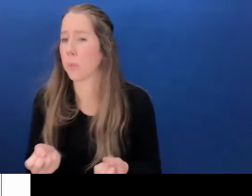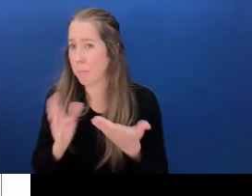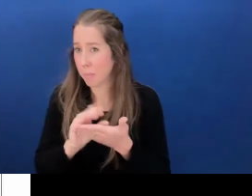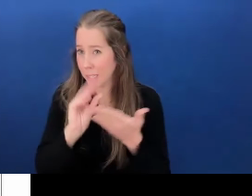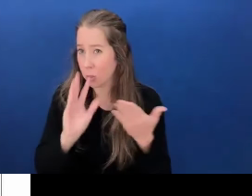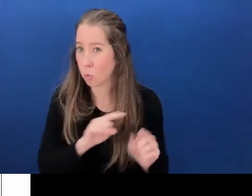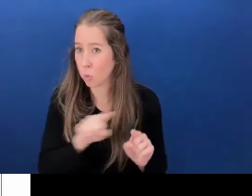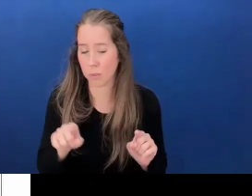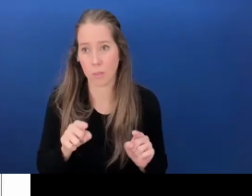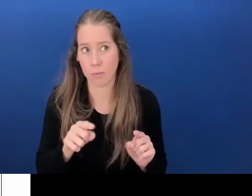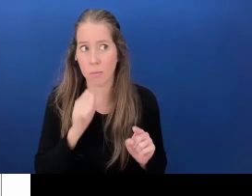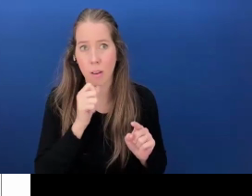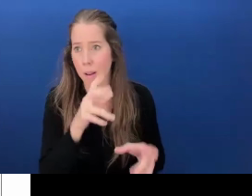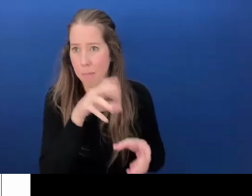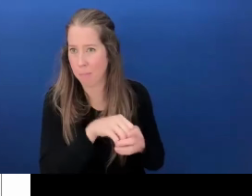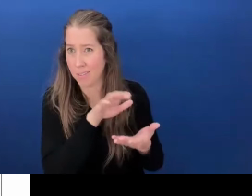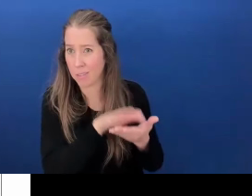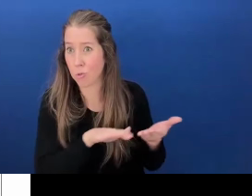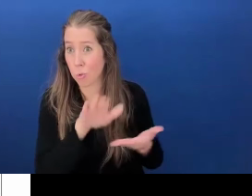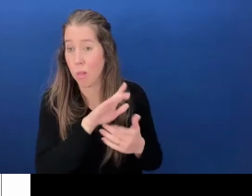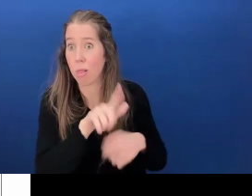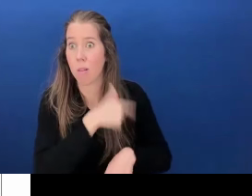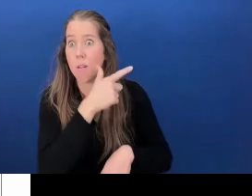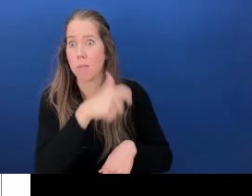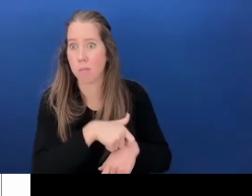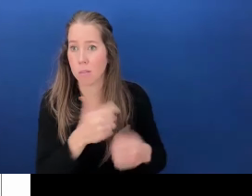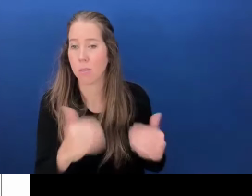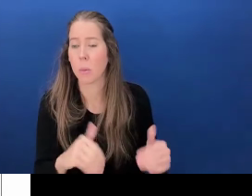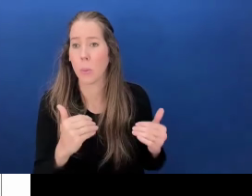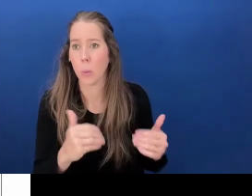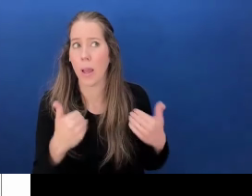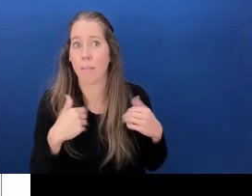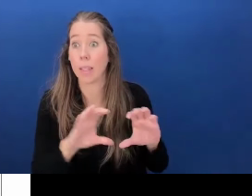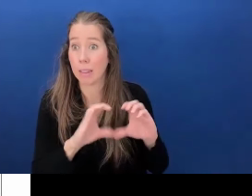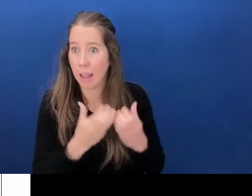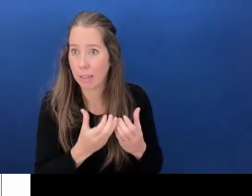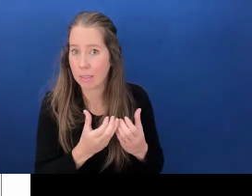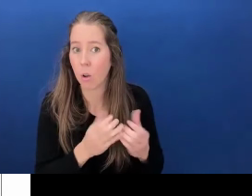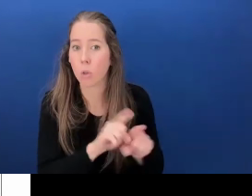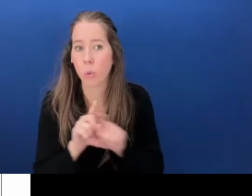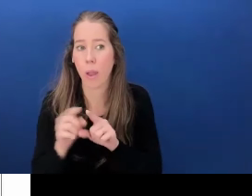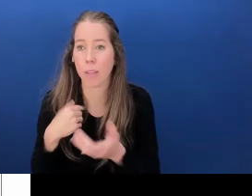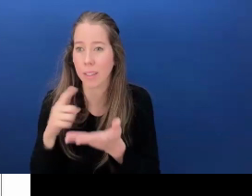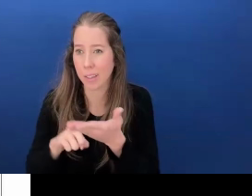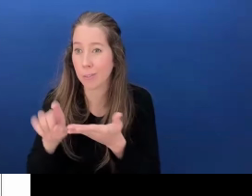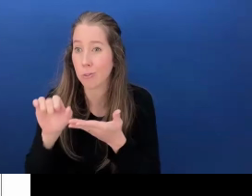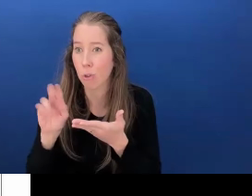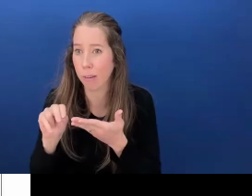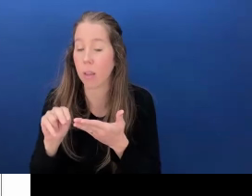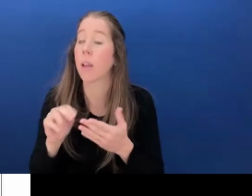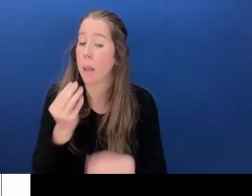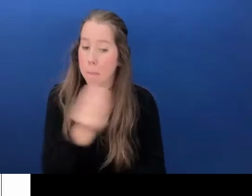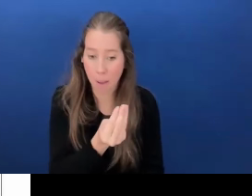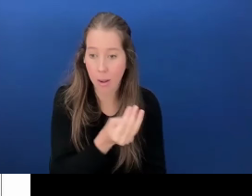maybe have been out of school for a long time, having these classes and having this check-in point of, all right, I'm going to class on Monday and